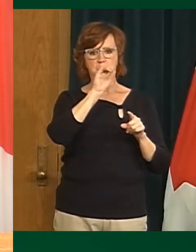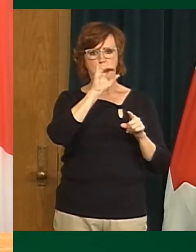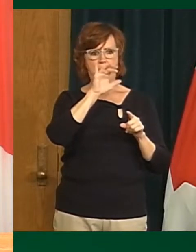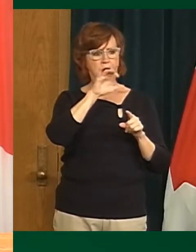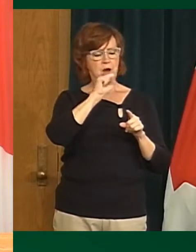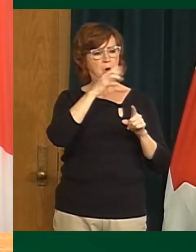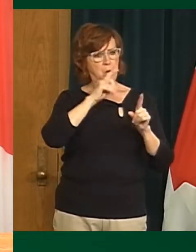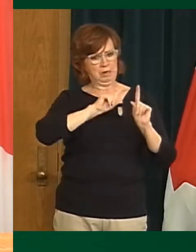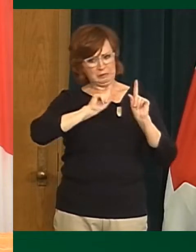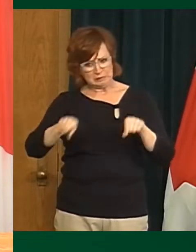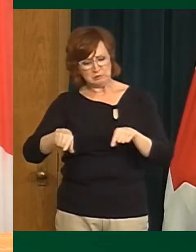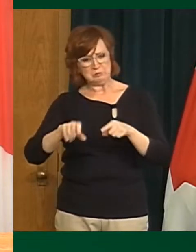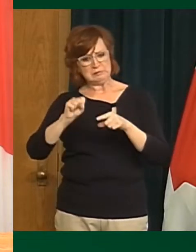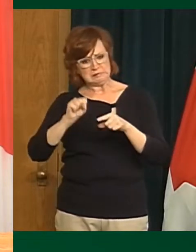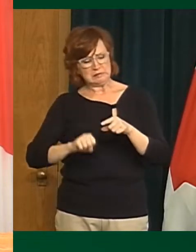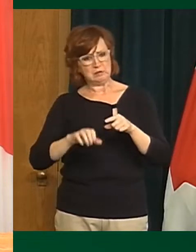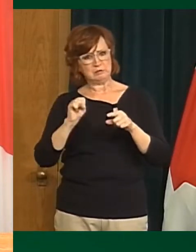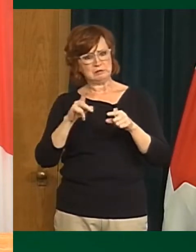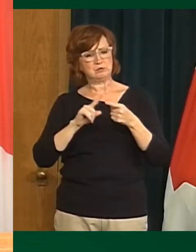appointments to northern residents?